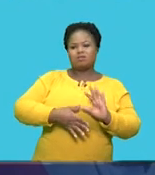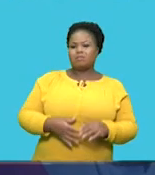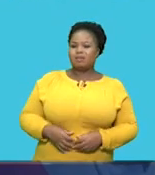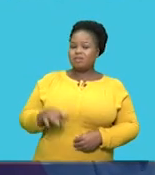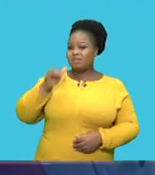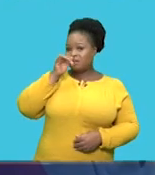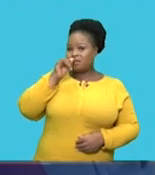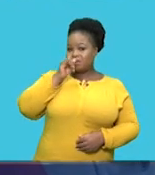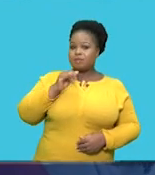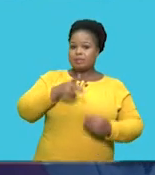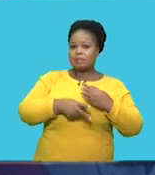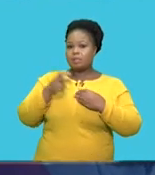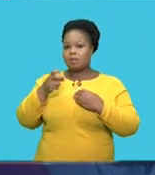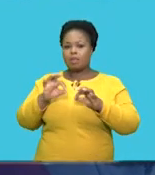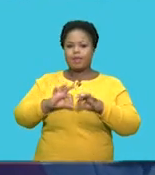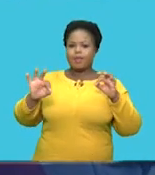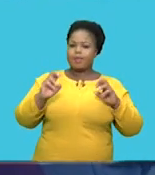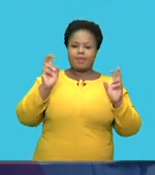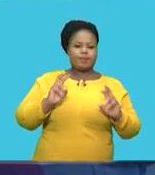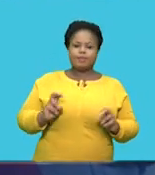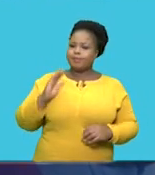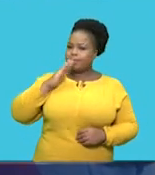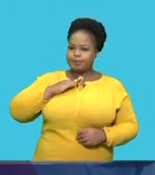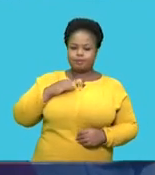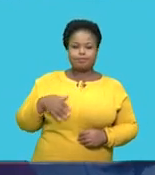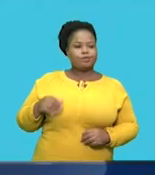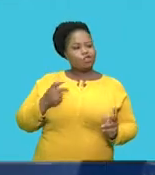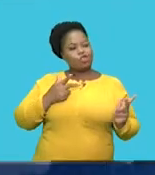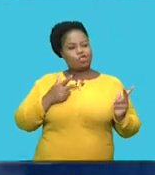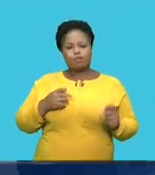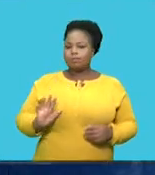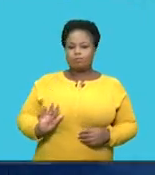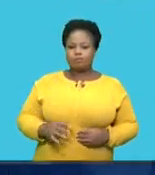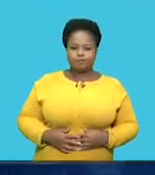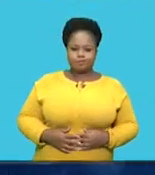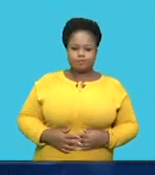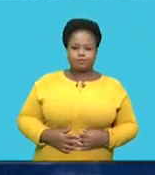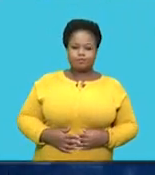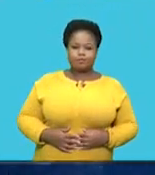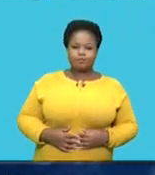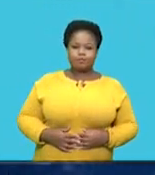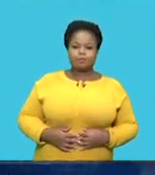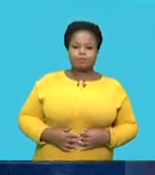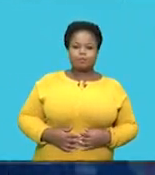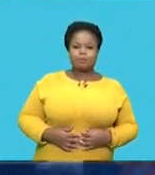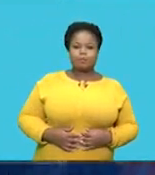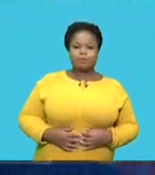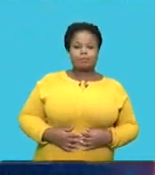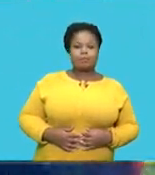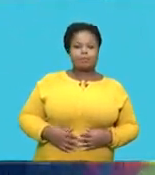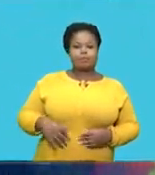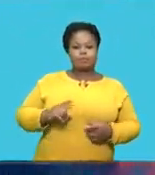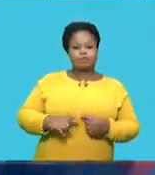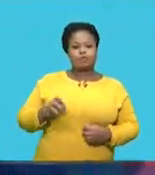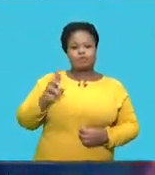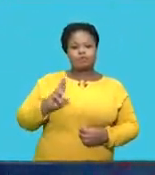let criminals steal cables and you just walk past by. Mongodi go tswa mo gatlong wa